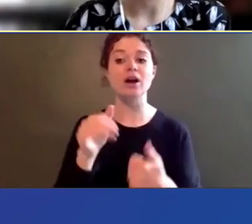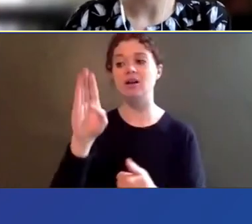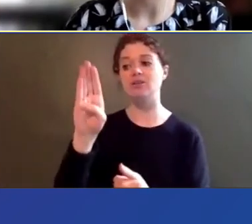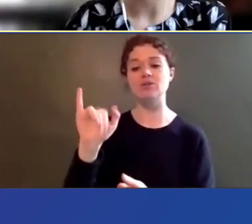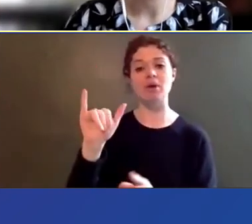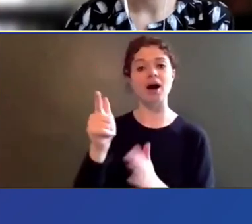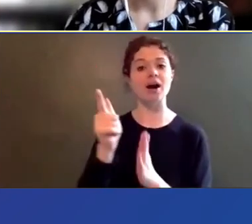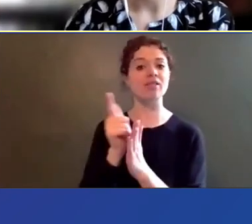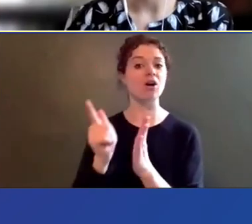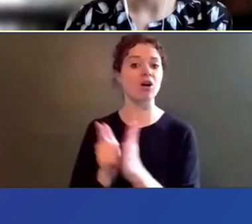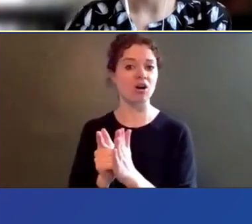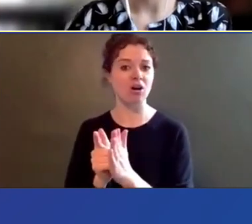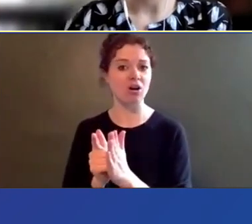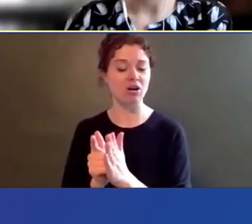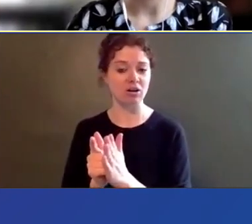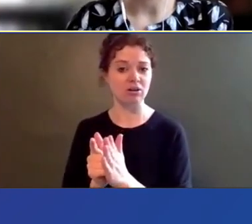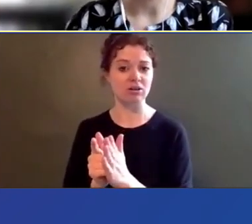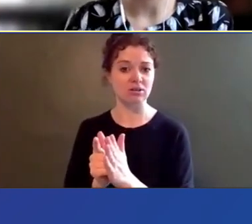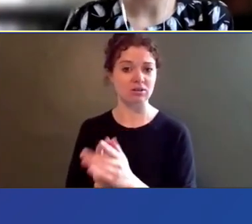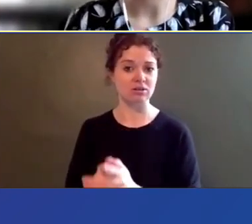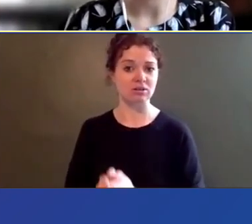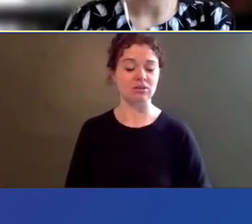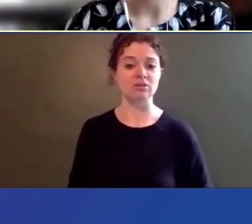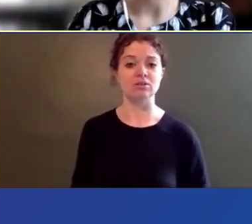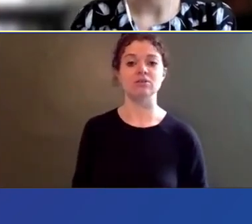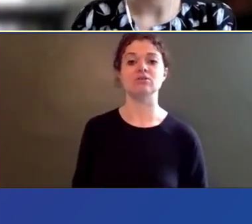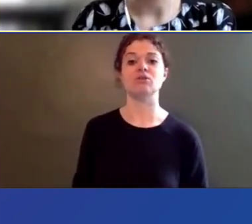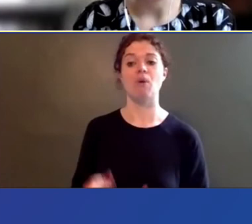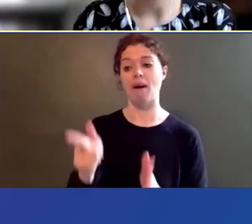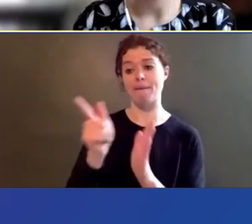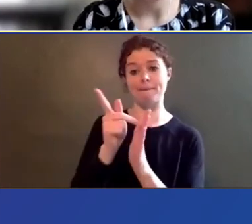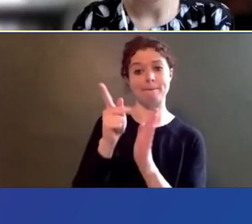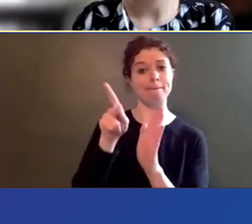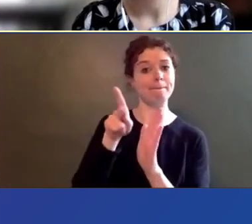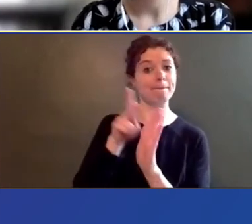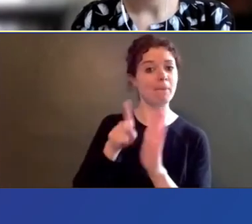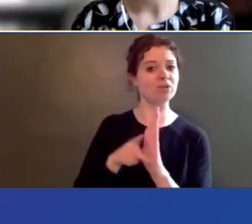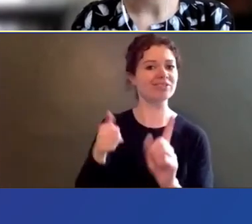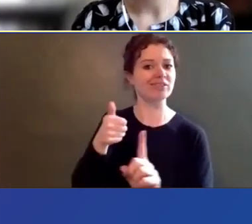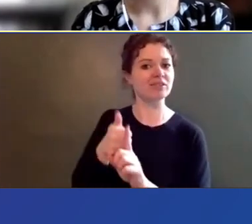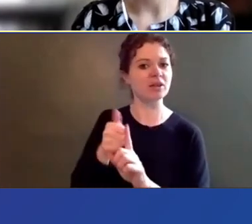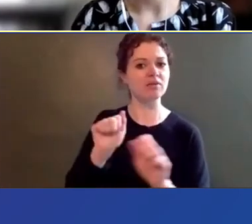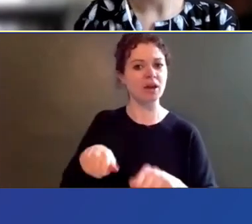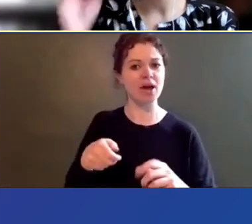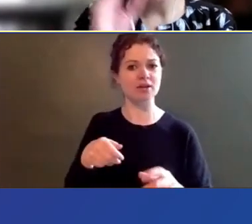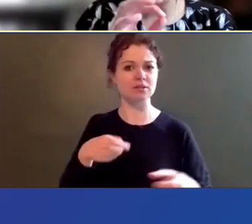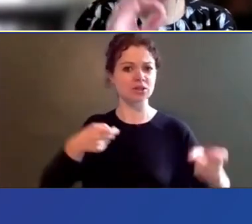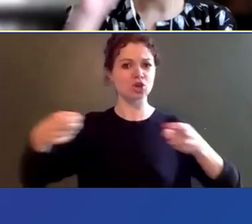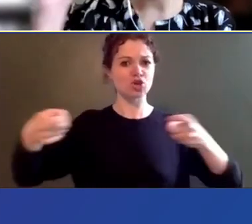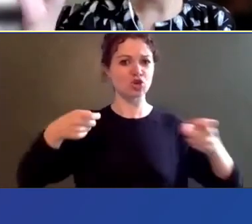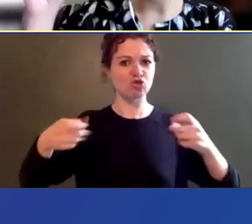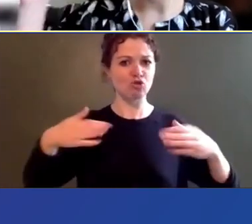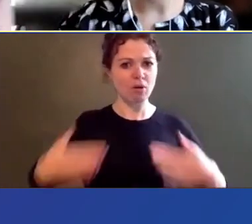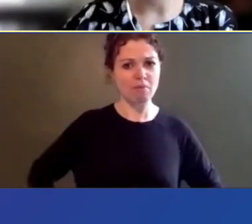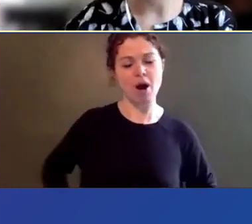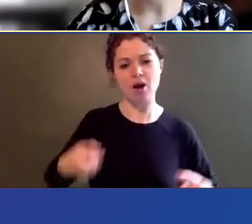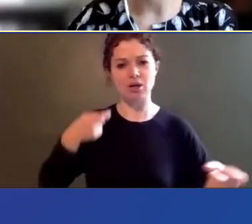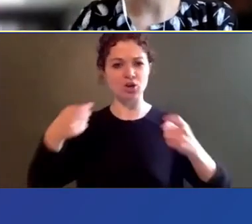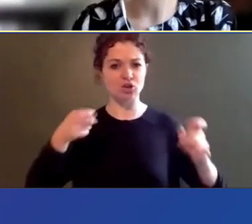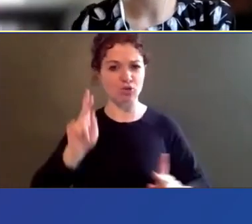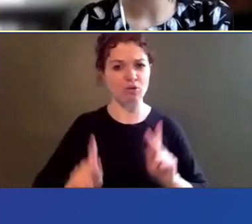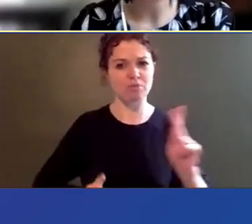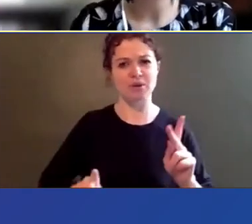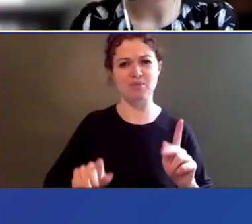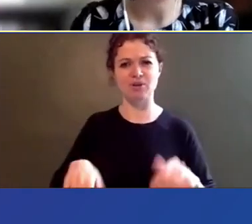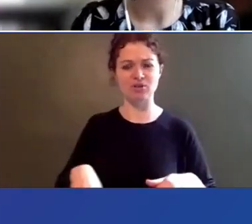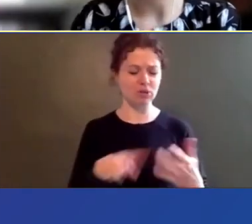of policy. It is an act of policing bodies. And so how can we push forward on all the different iterations of policy that